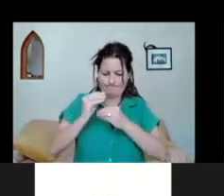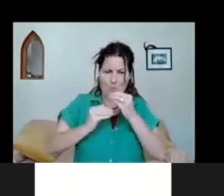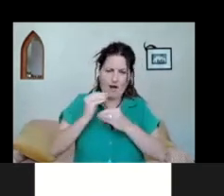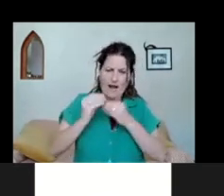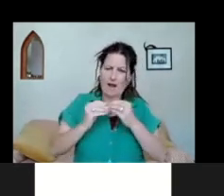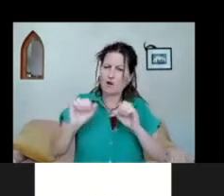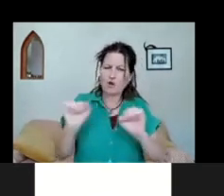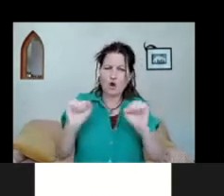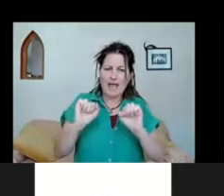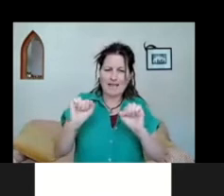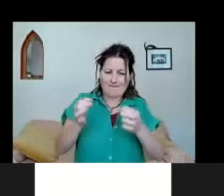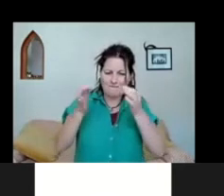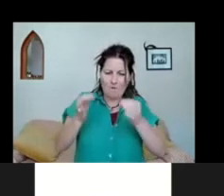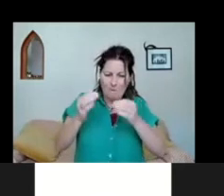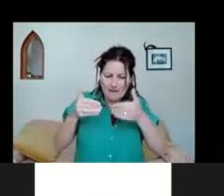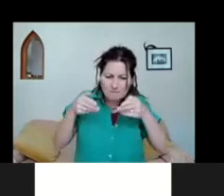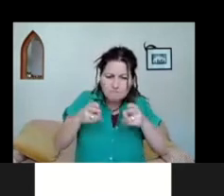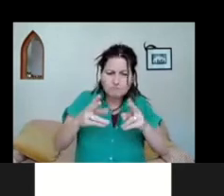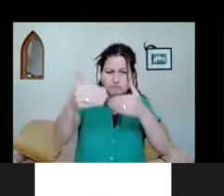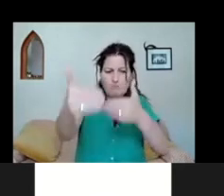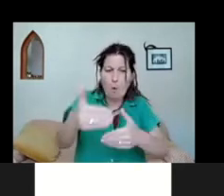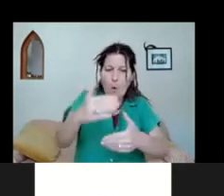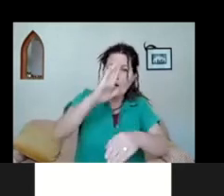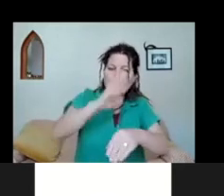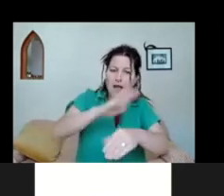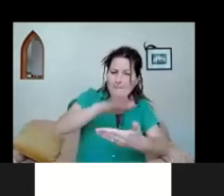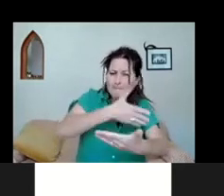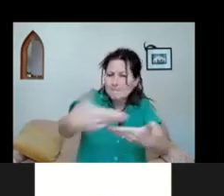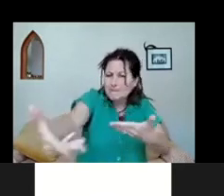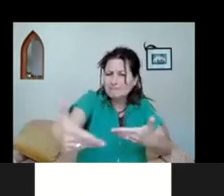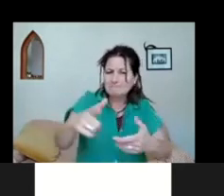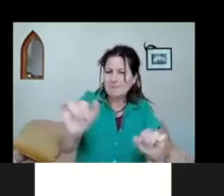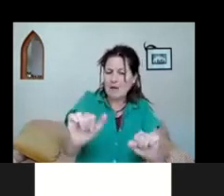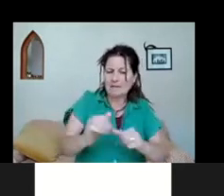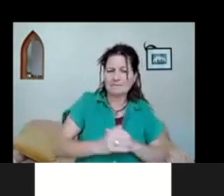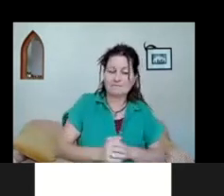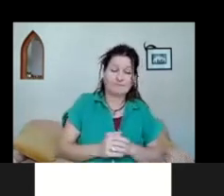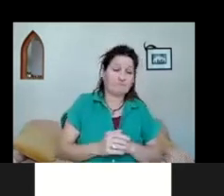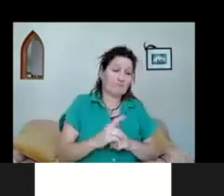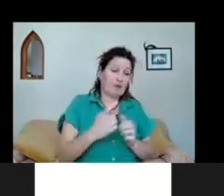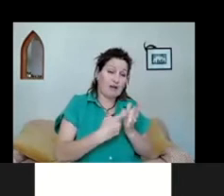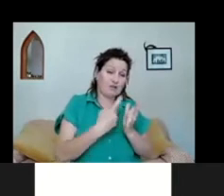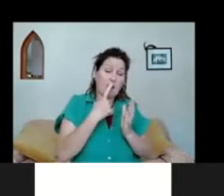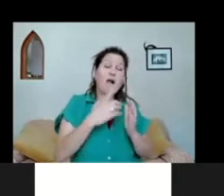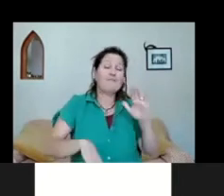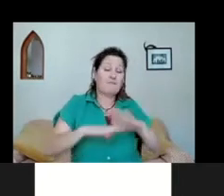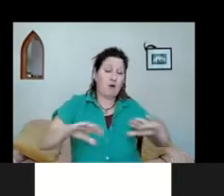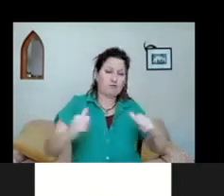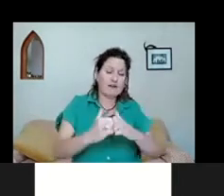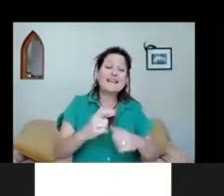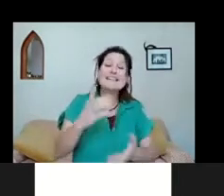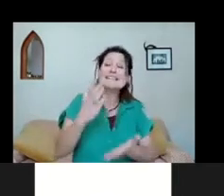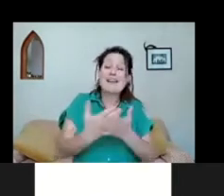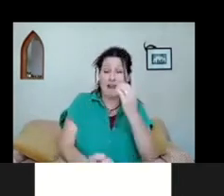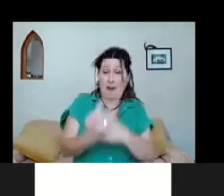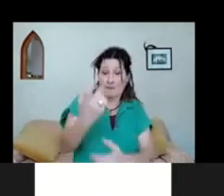time span. What would you say, Rachel? Completely agree. So it's definitely happening. It will be later